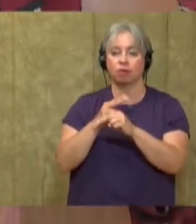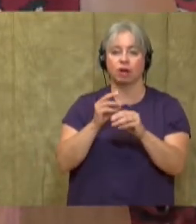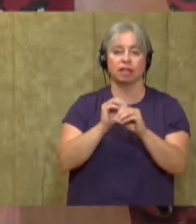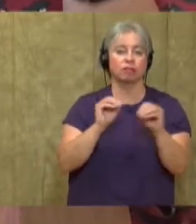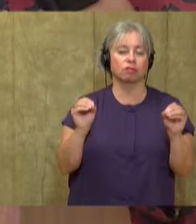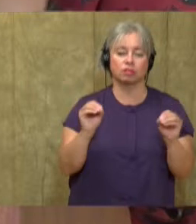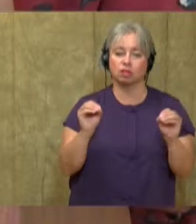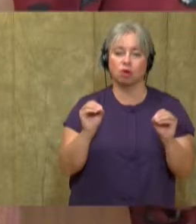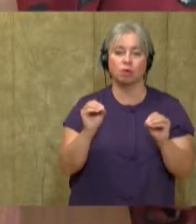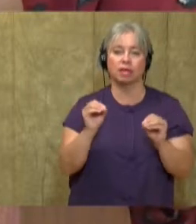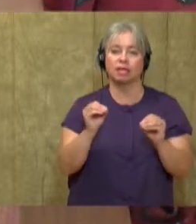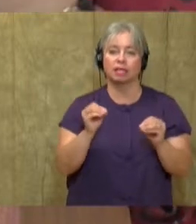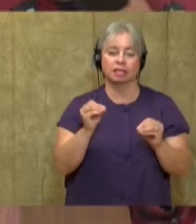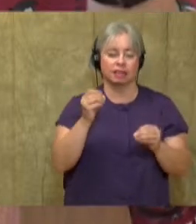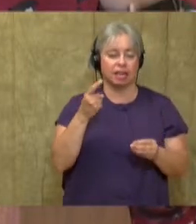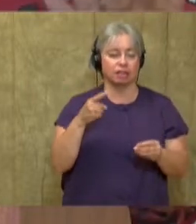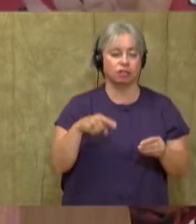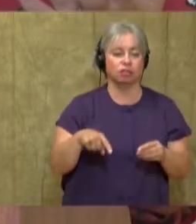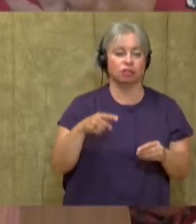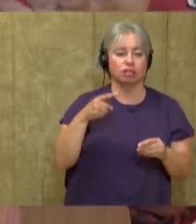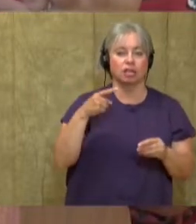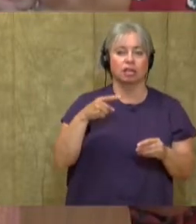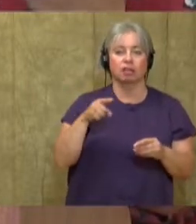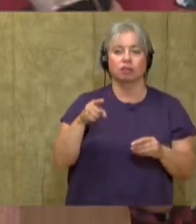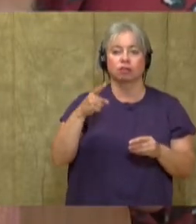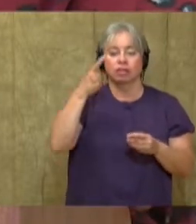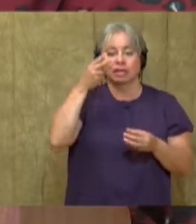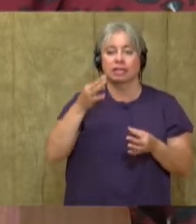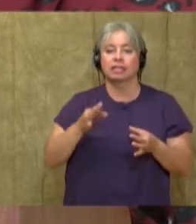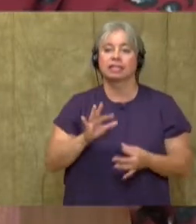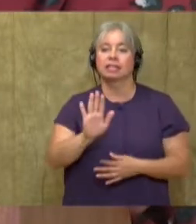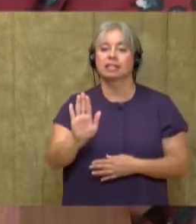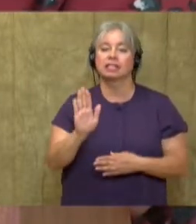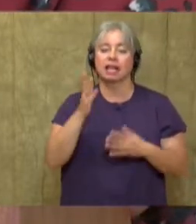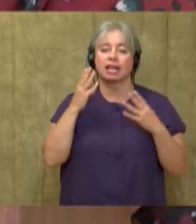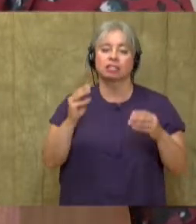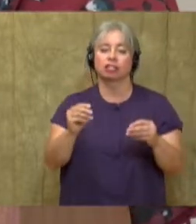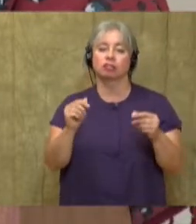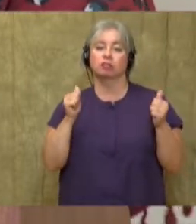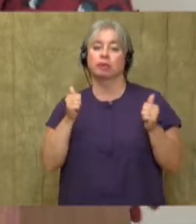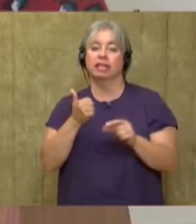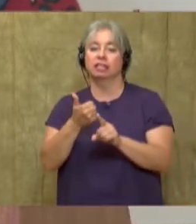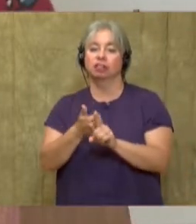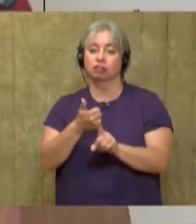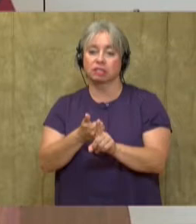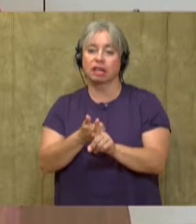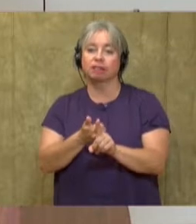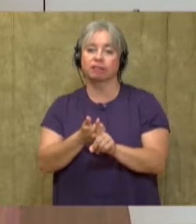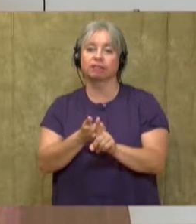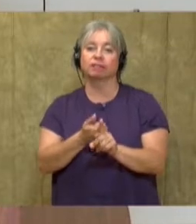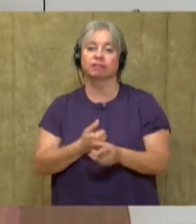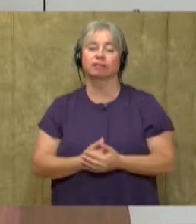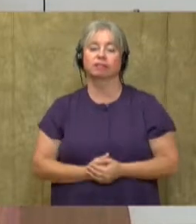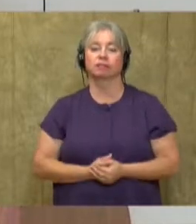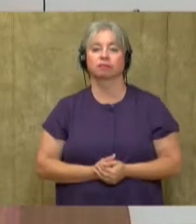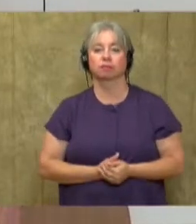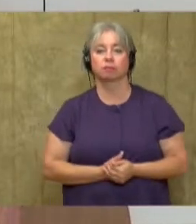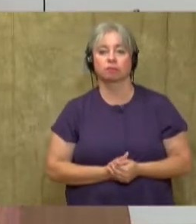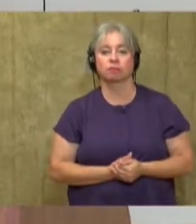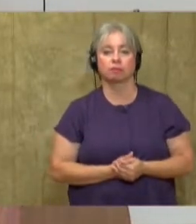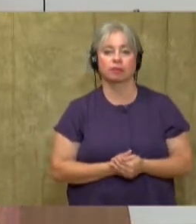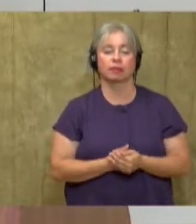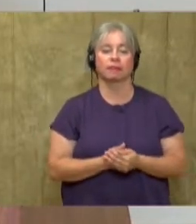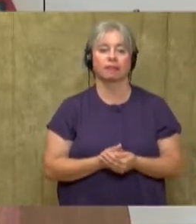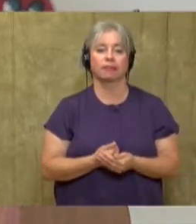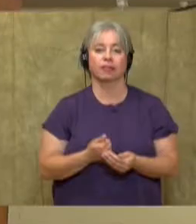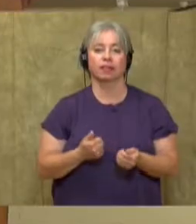Whether that would be a lot different than if there were 100 people out there in the same area. So if we look at our graph, you can tell